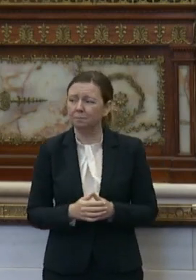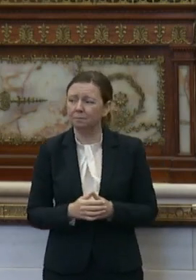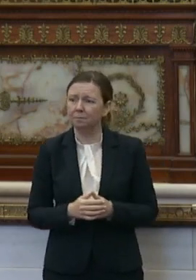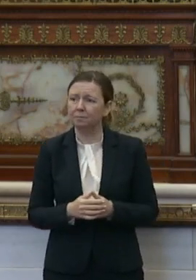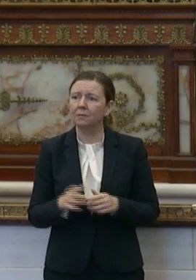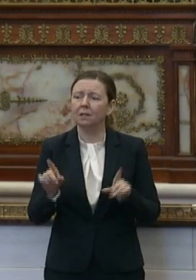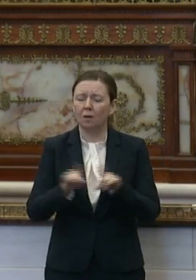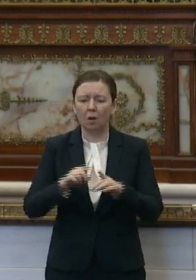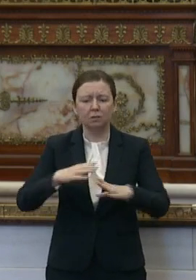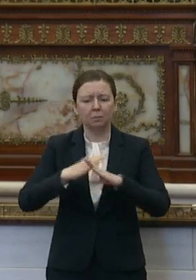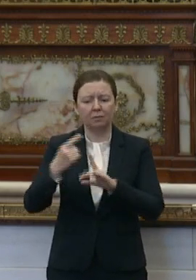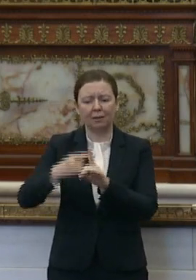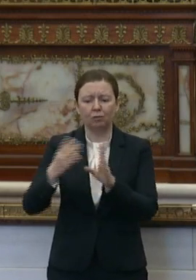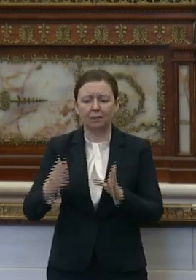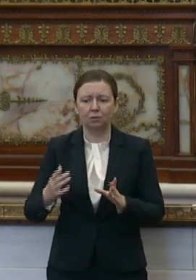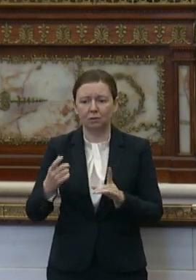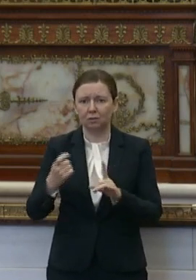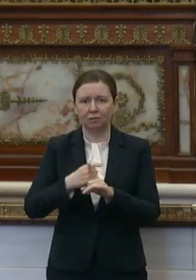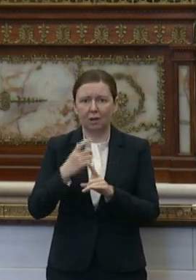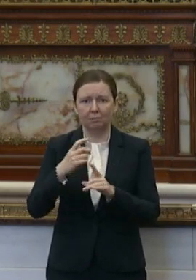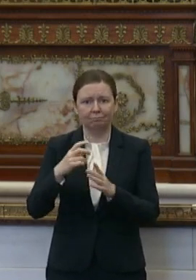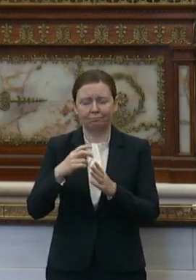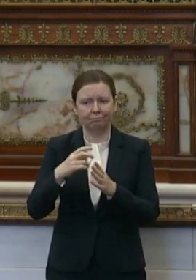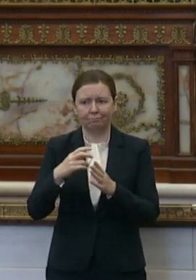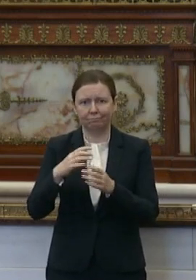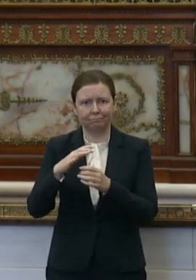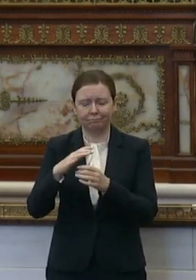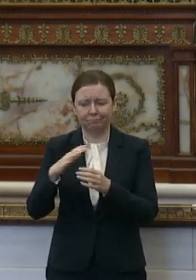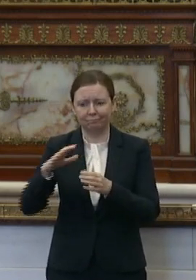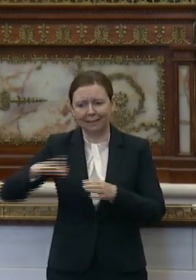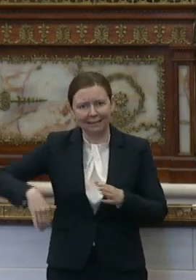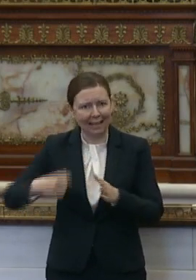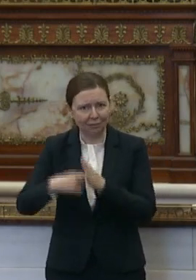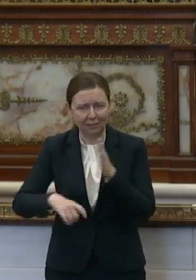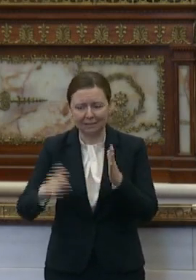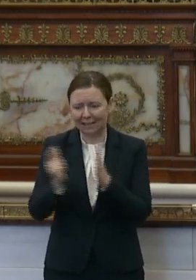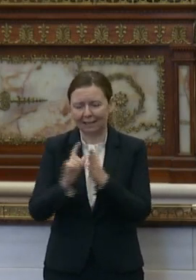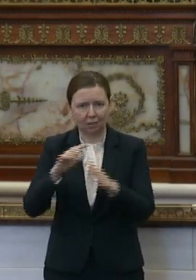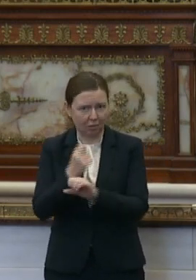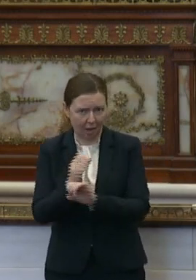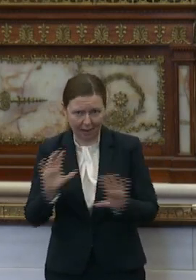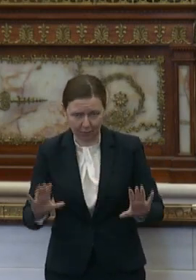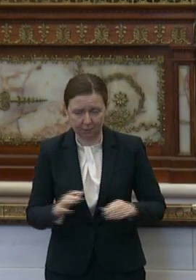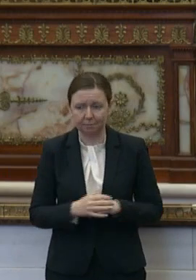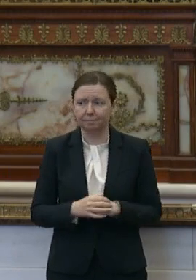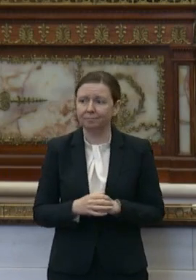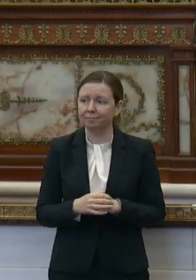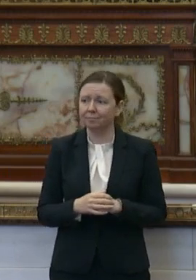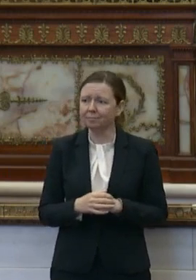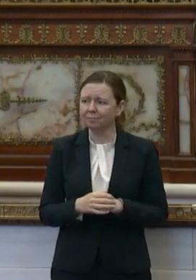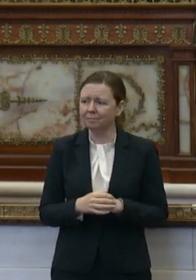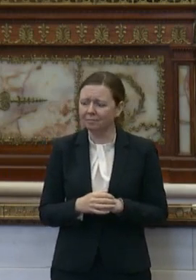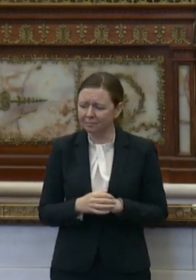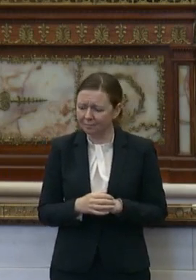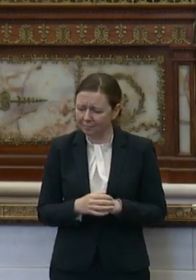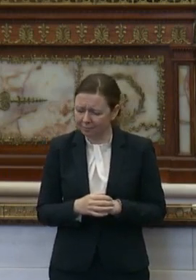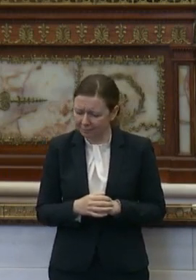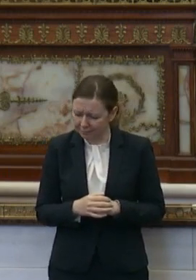while also preventing renters from drowning and mounting late fees and protect them from illegal lockouts. Now, this impending